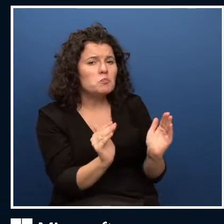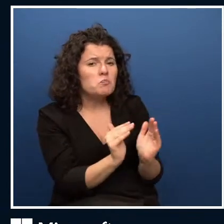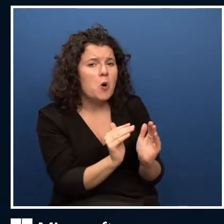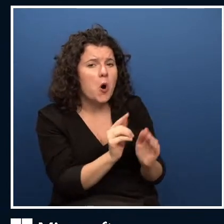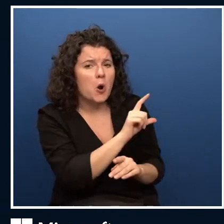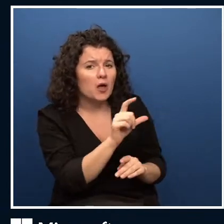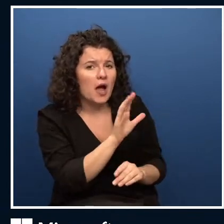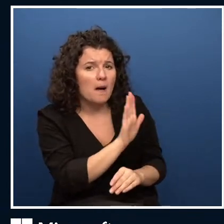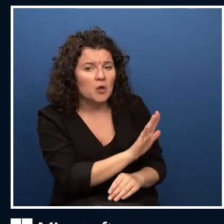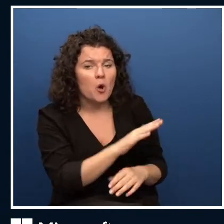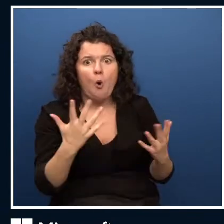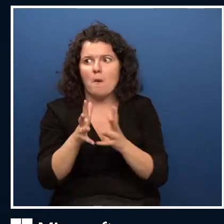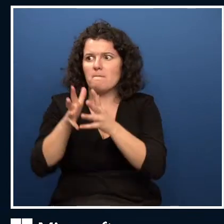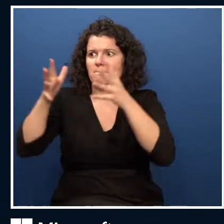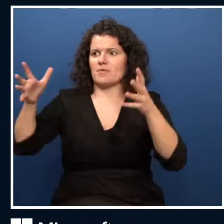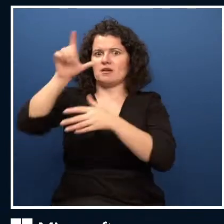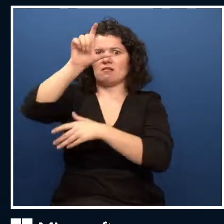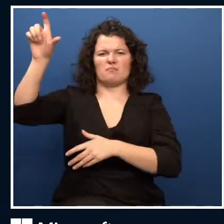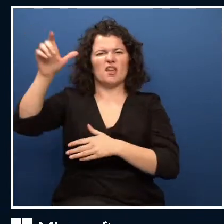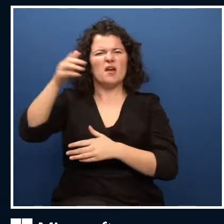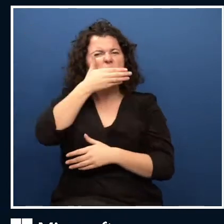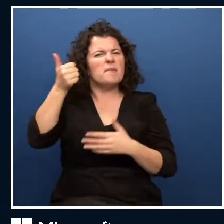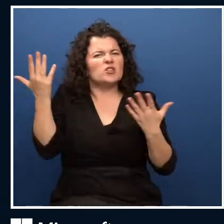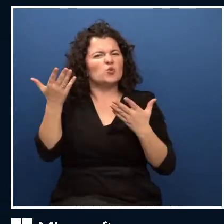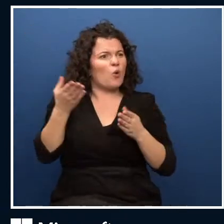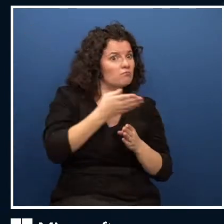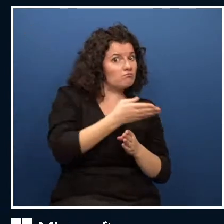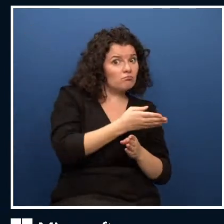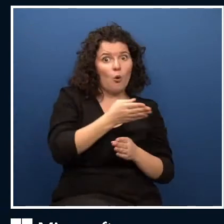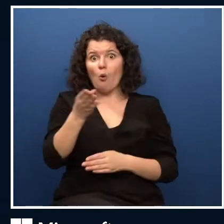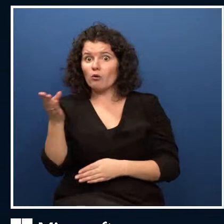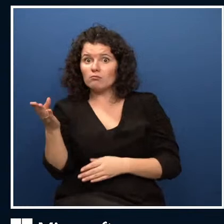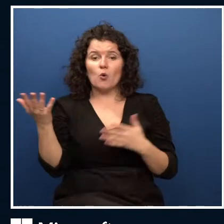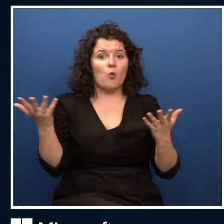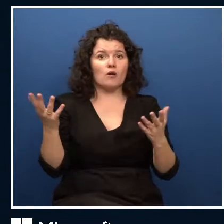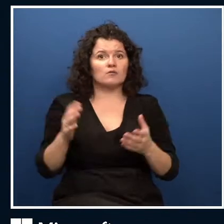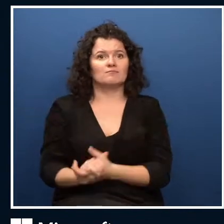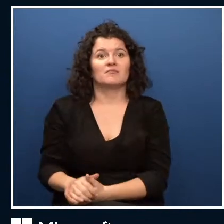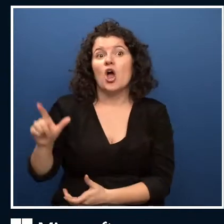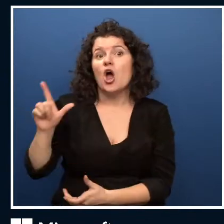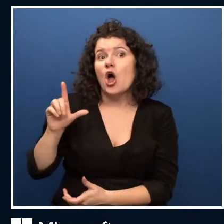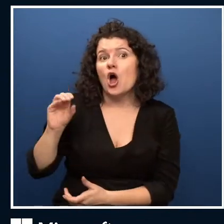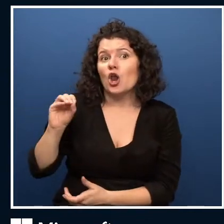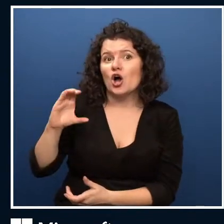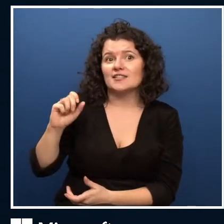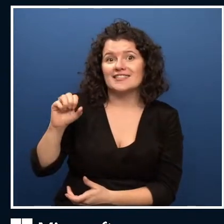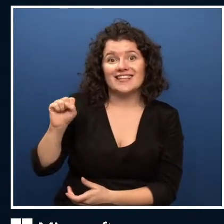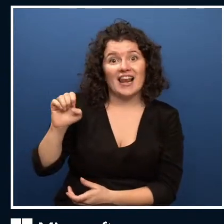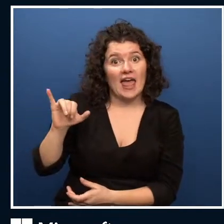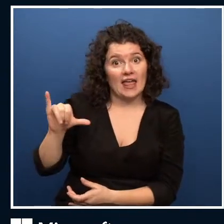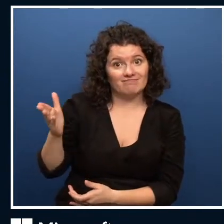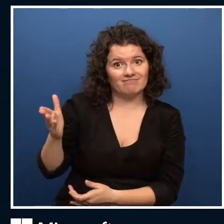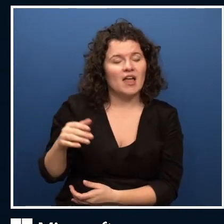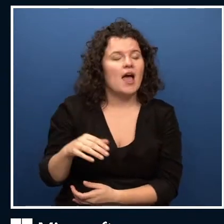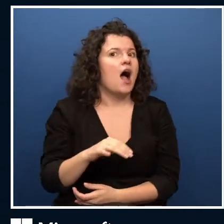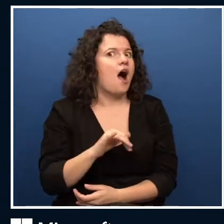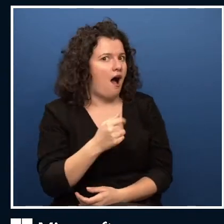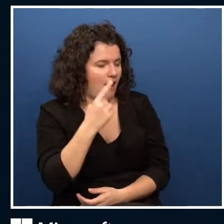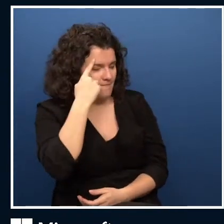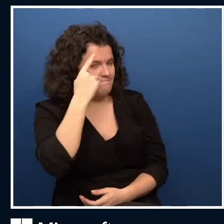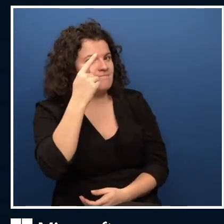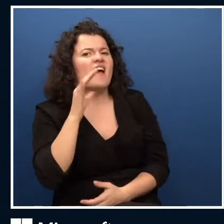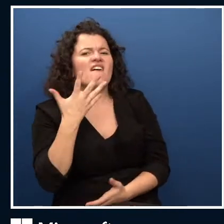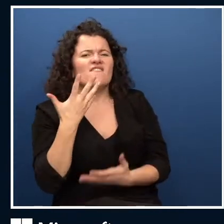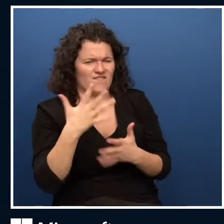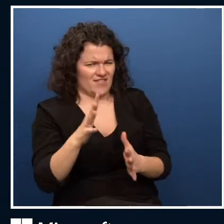AI ML? Loxley, do you have any thoughts? Yes, I do. And I've actually been exposed to